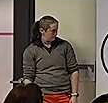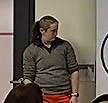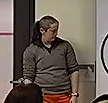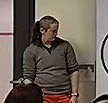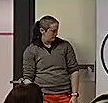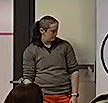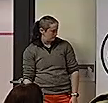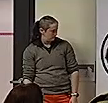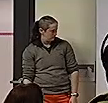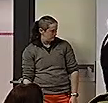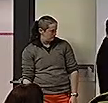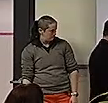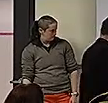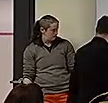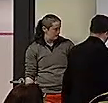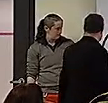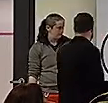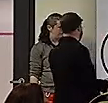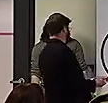Okay, thank you very much.